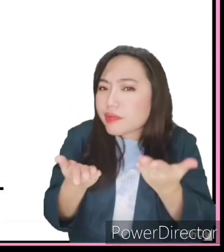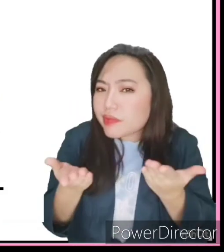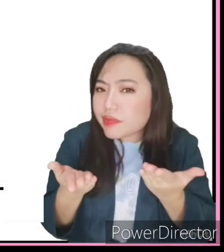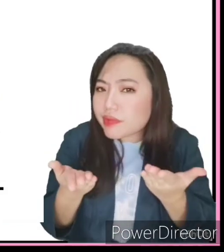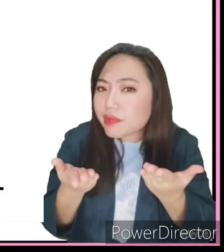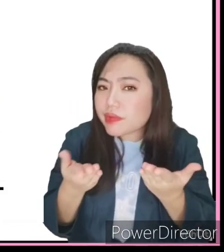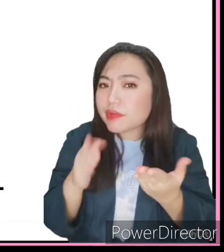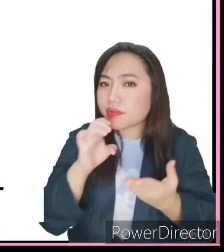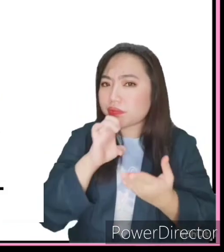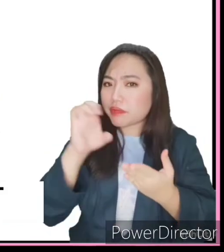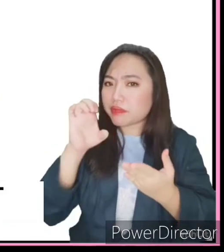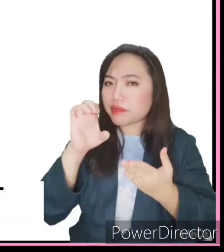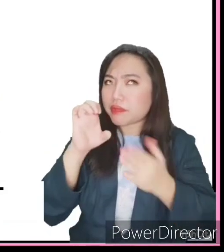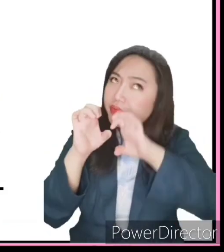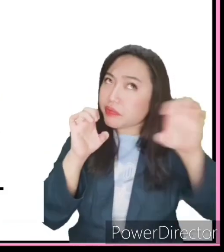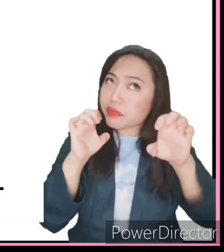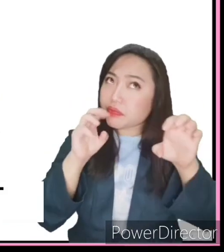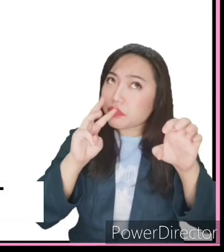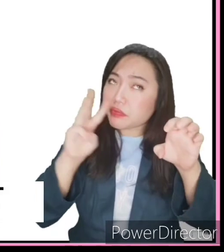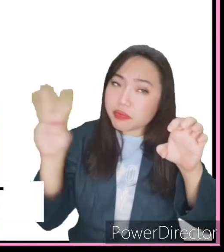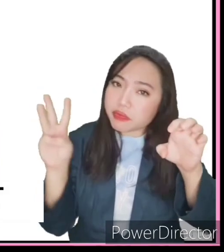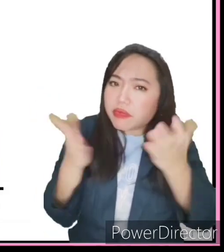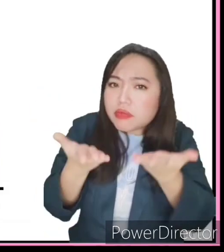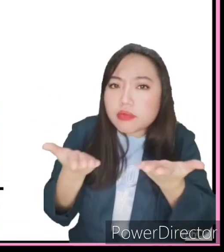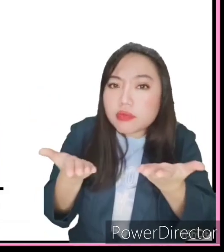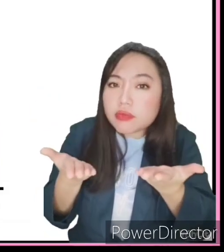where? East or west?